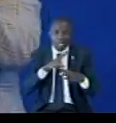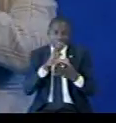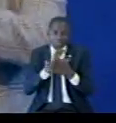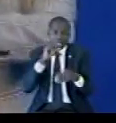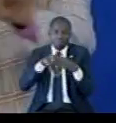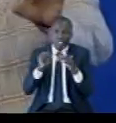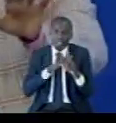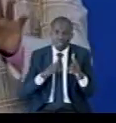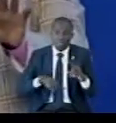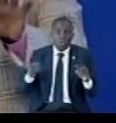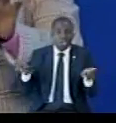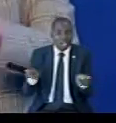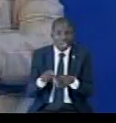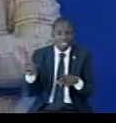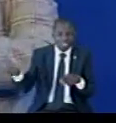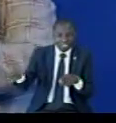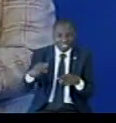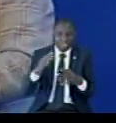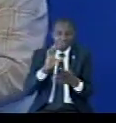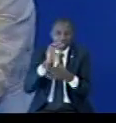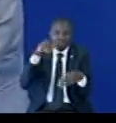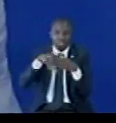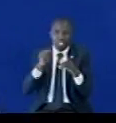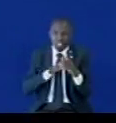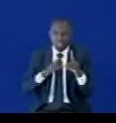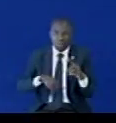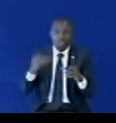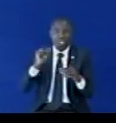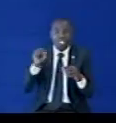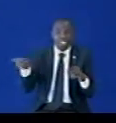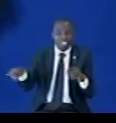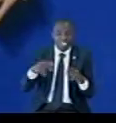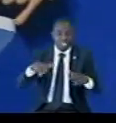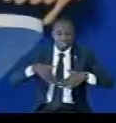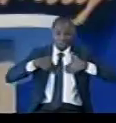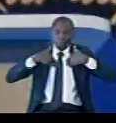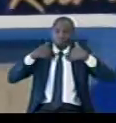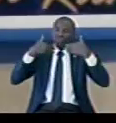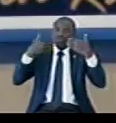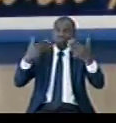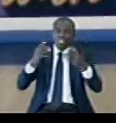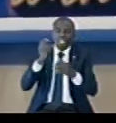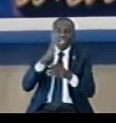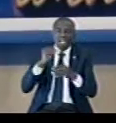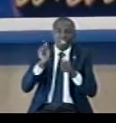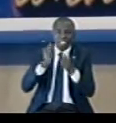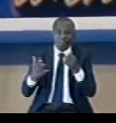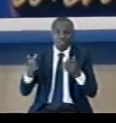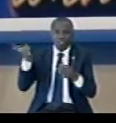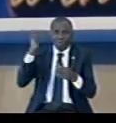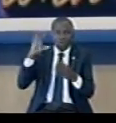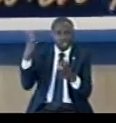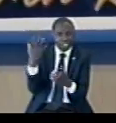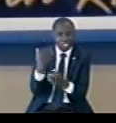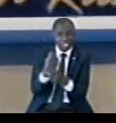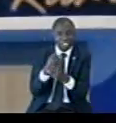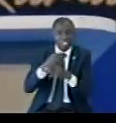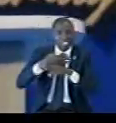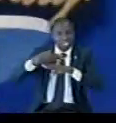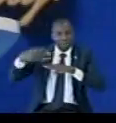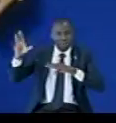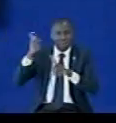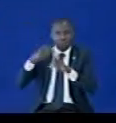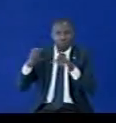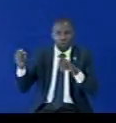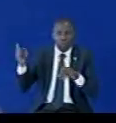Lord. And as they believed in the Lord, they confessed and everything was taken away. Look